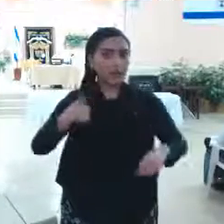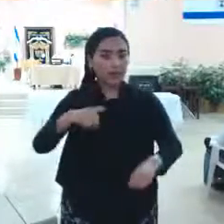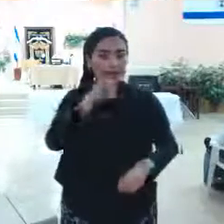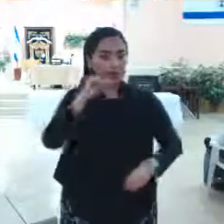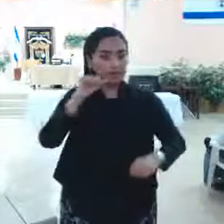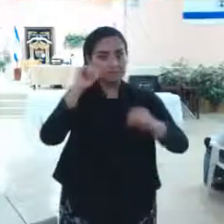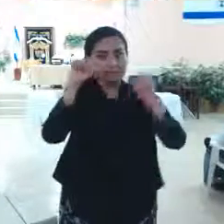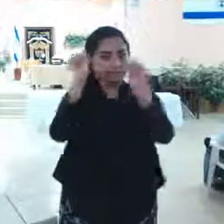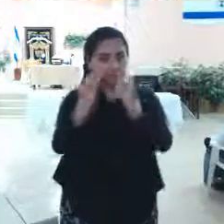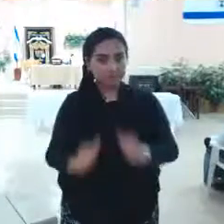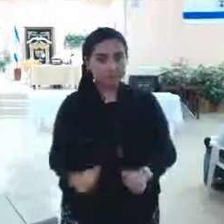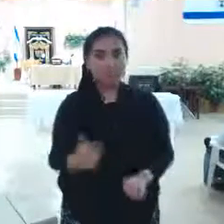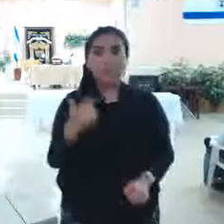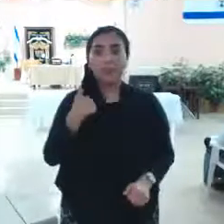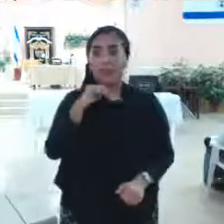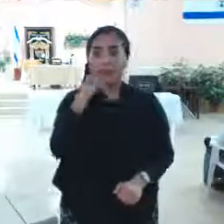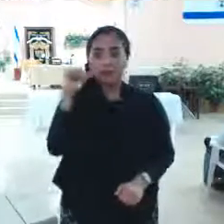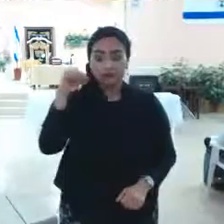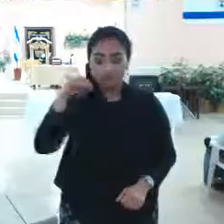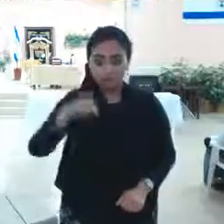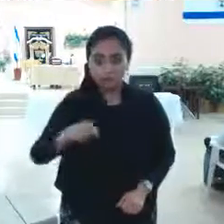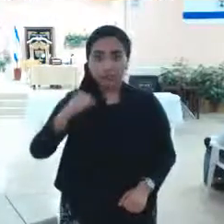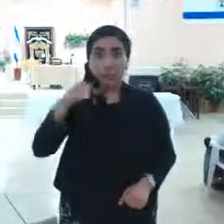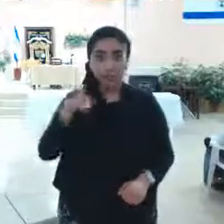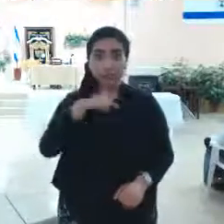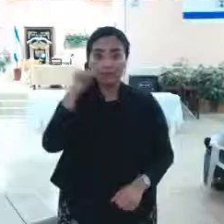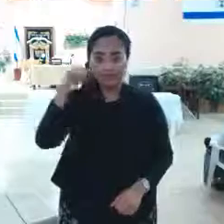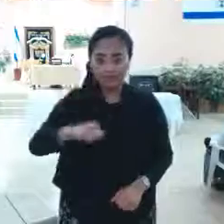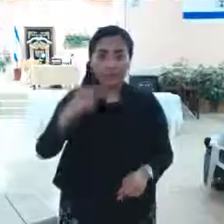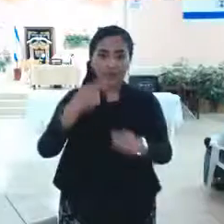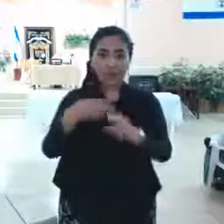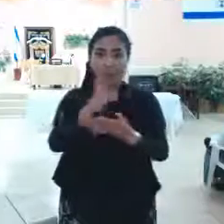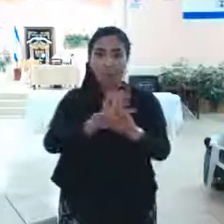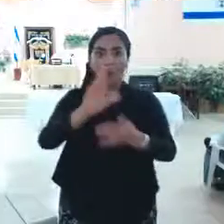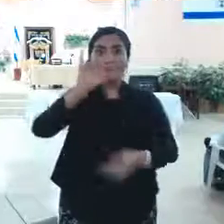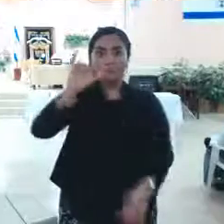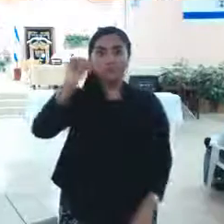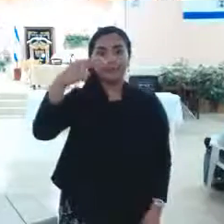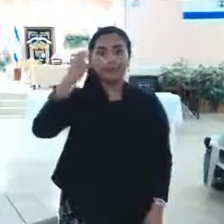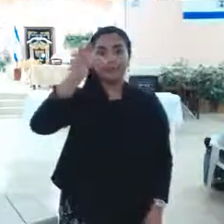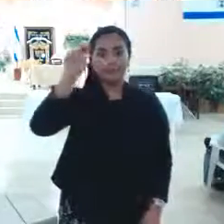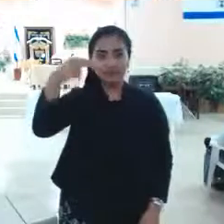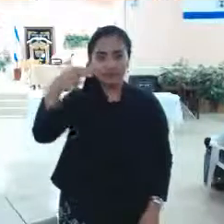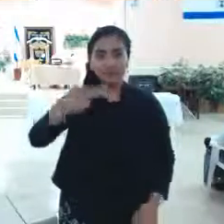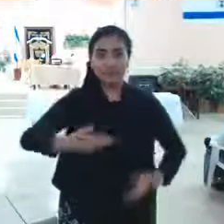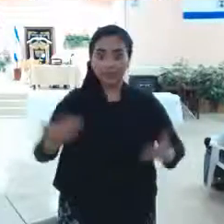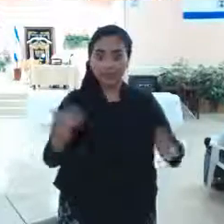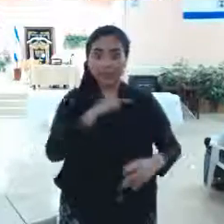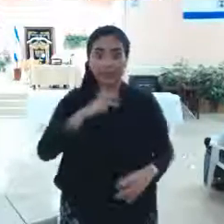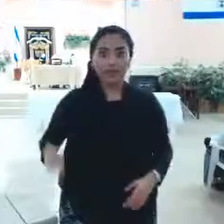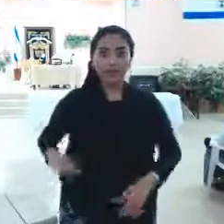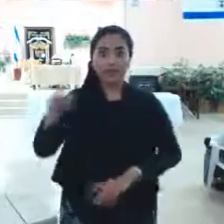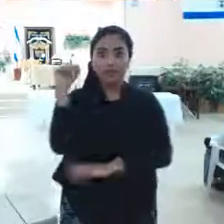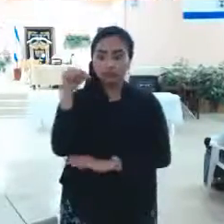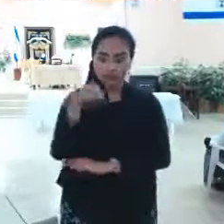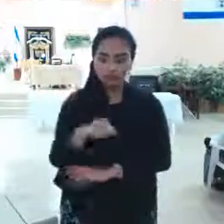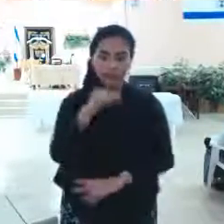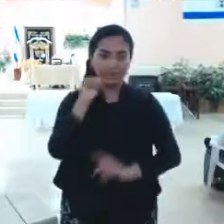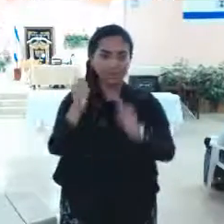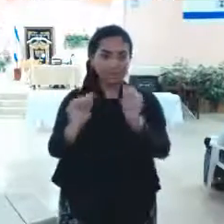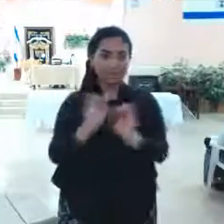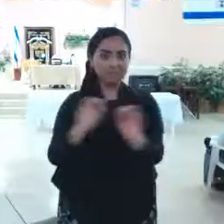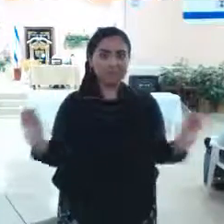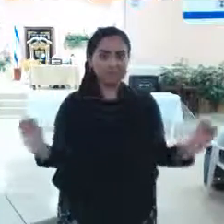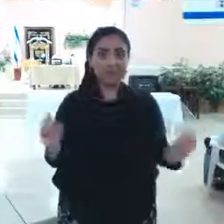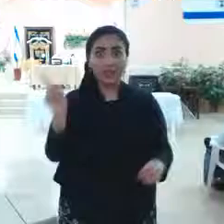not idólatras. idolaters. Nosotros nos inclinamos We ante el bow nombre in front of bendito the de holy Yahweh. name of Yahweh. Aquí el rey se Here inclinó. the king No bowed. era un idólatra. He was